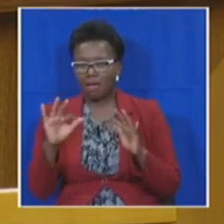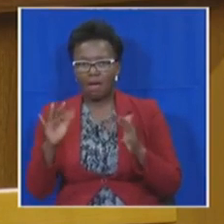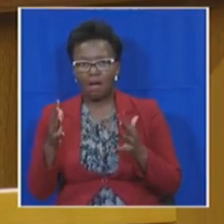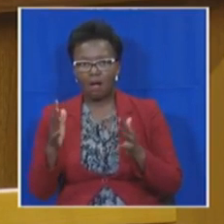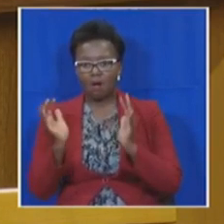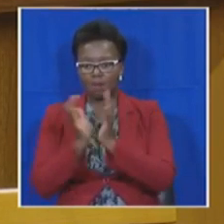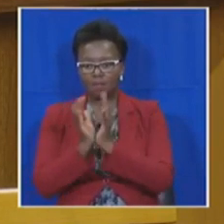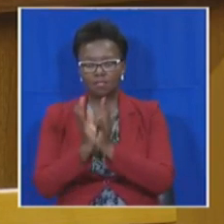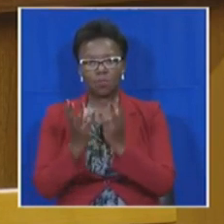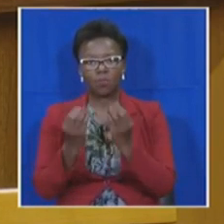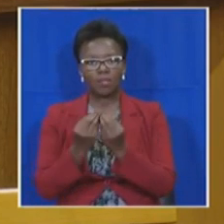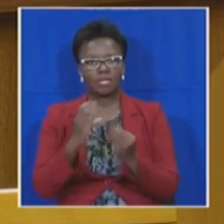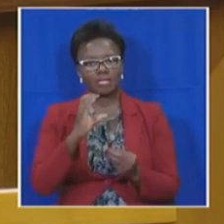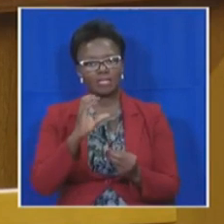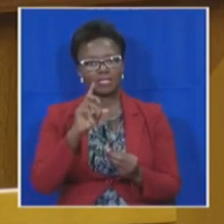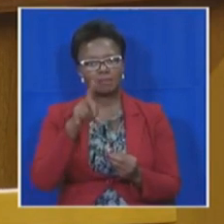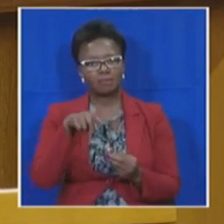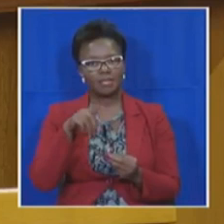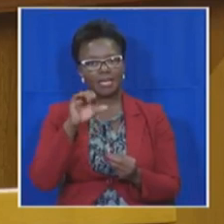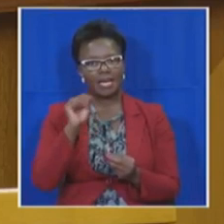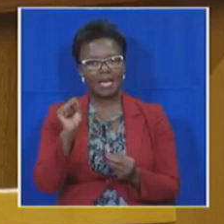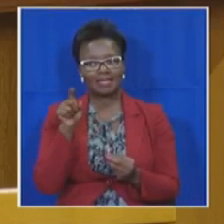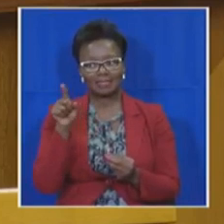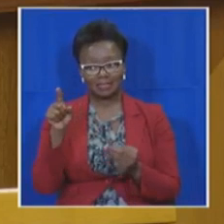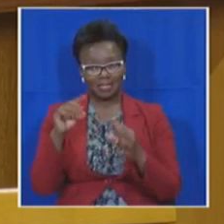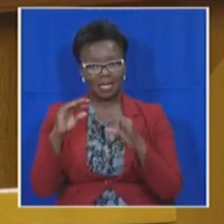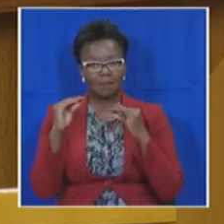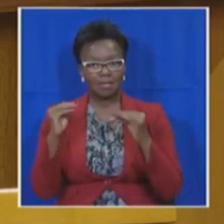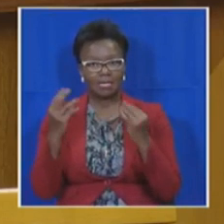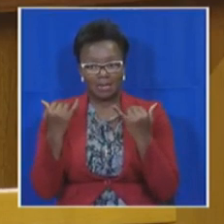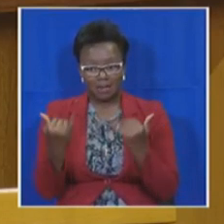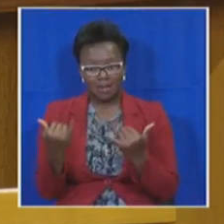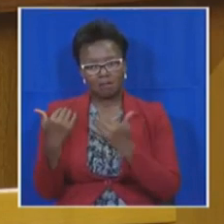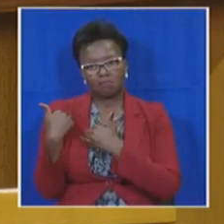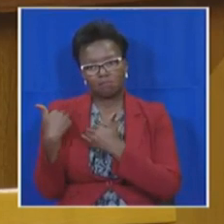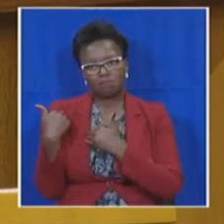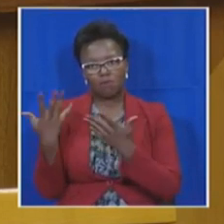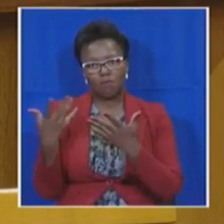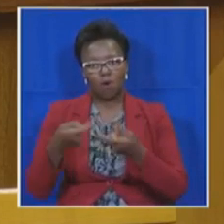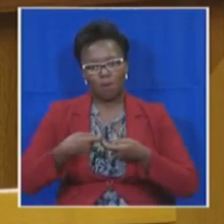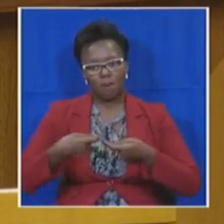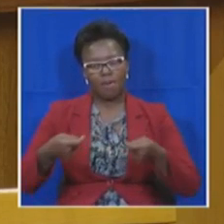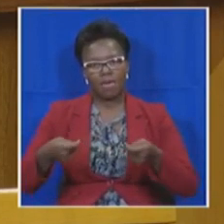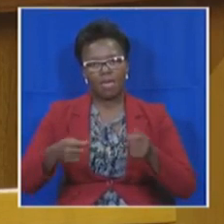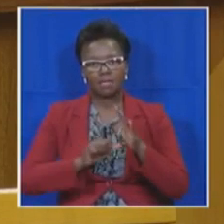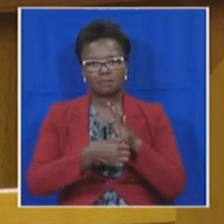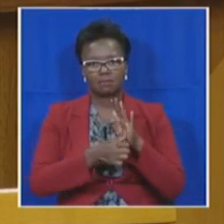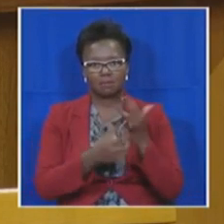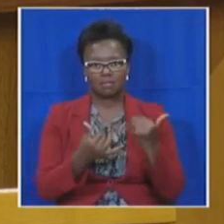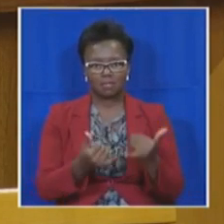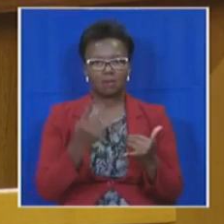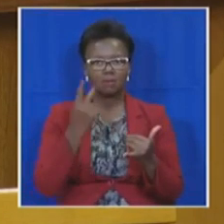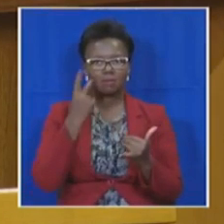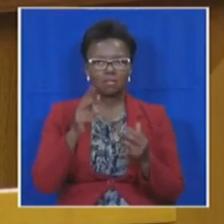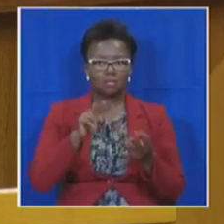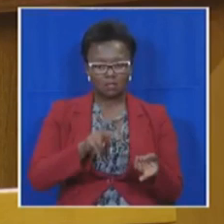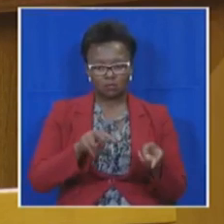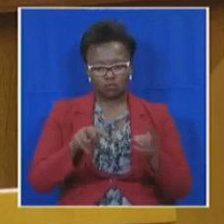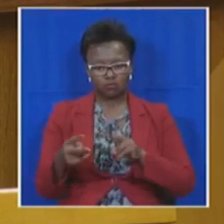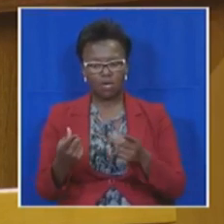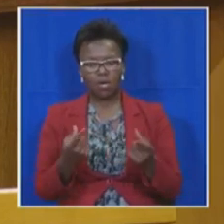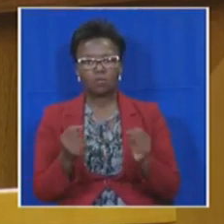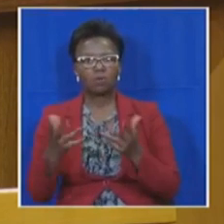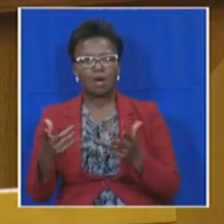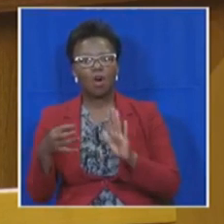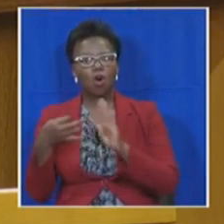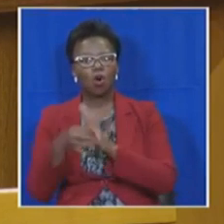with CPS, the company currently tasked with distributing social grants, to discuss the transition of the SASSA